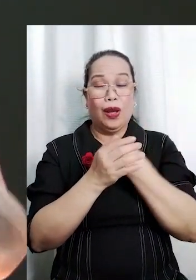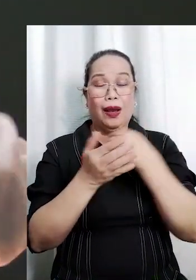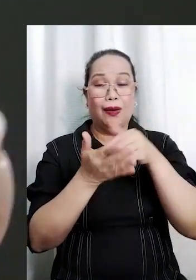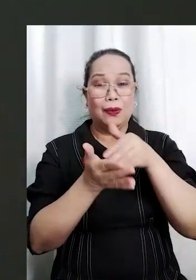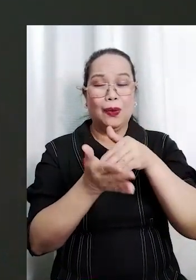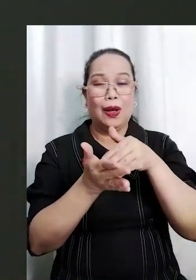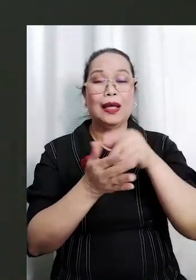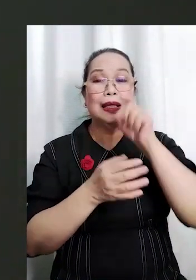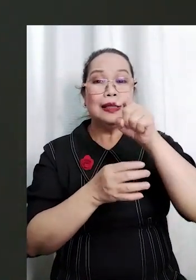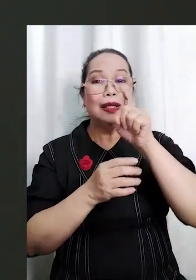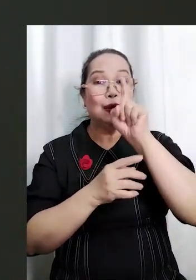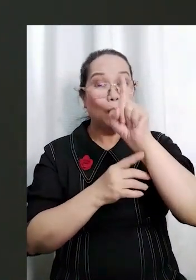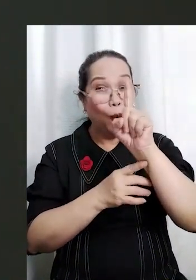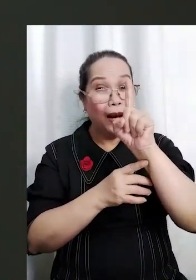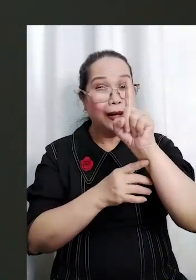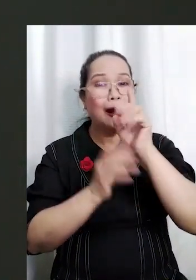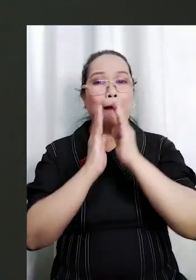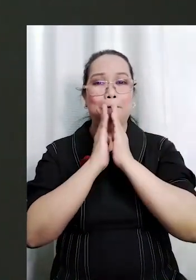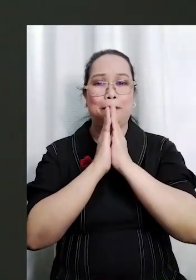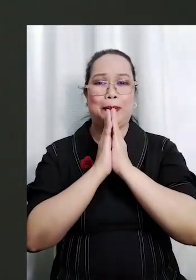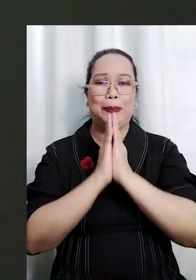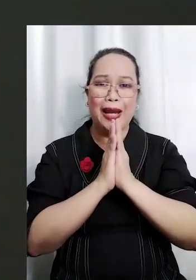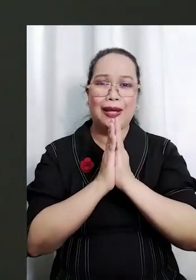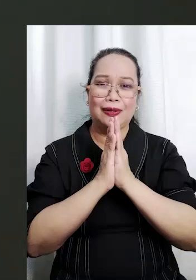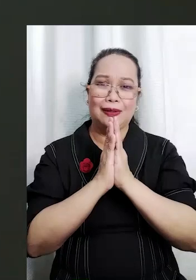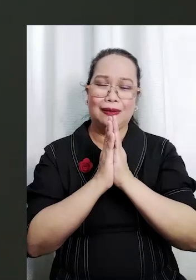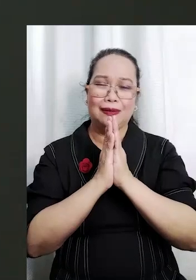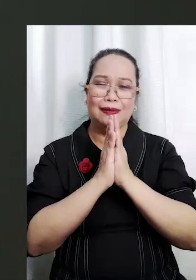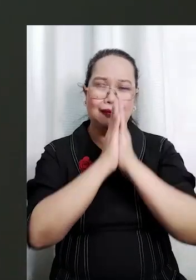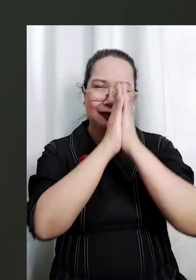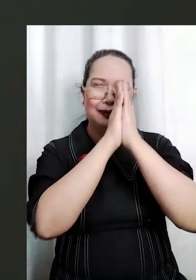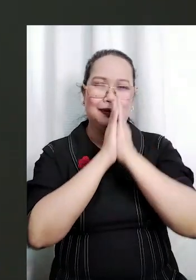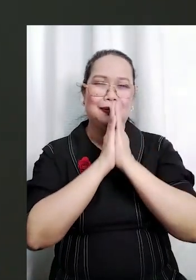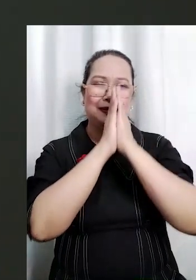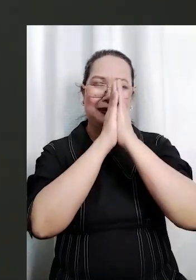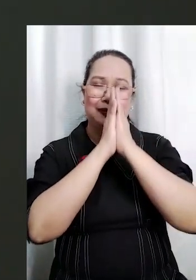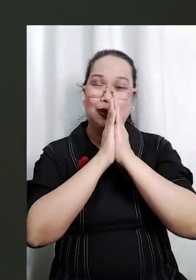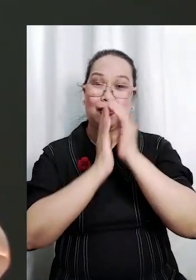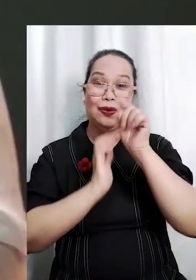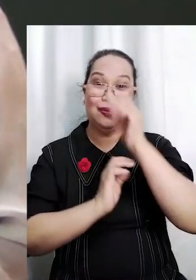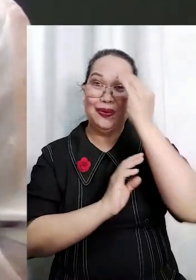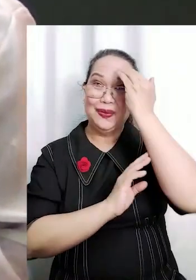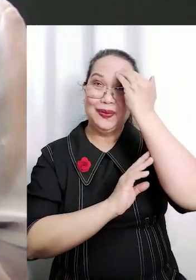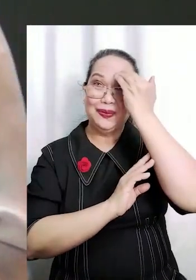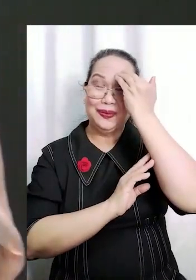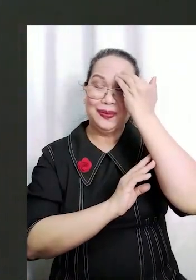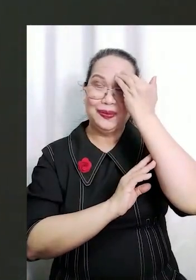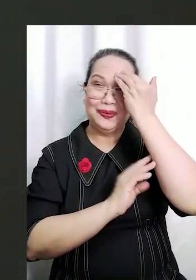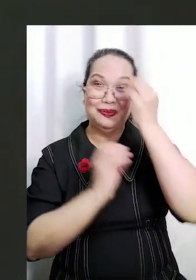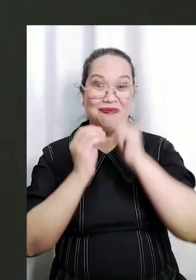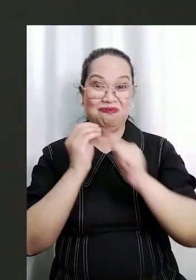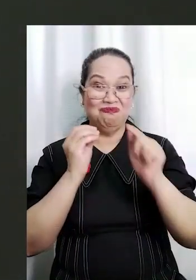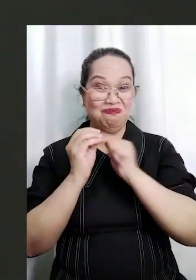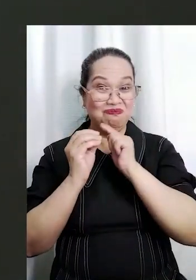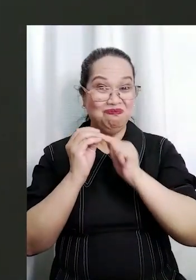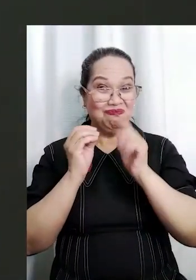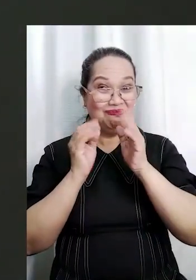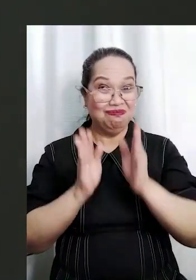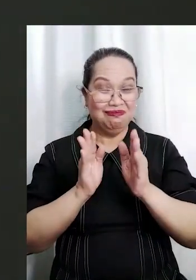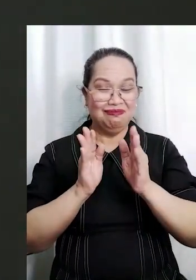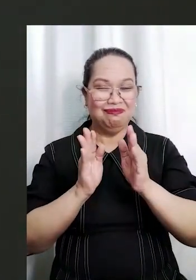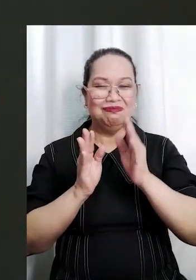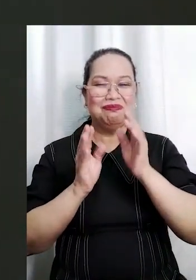natin, prayer talaga ang katapat nun. Alam niyo, sabi ng mga critics,